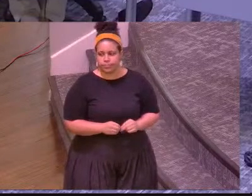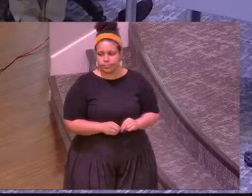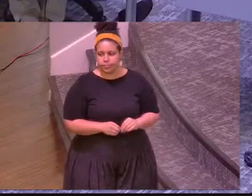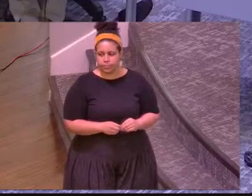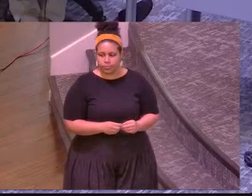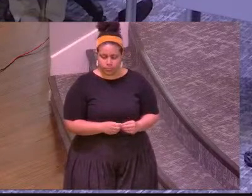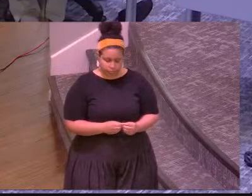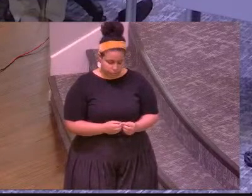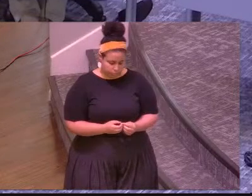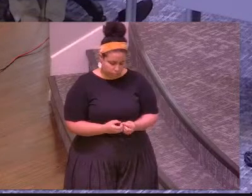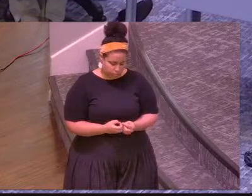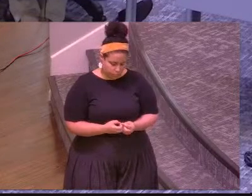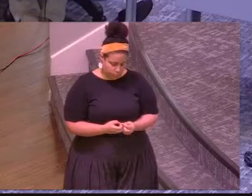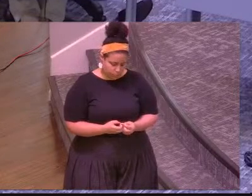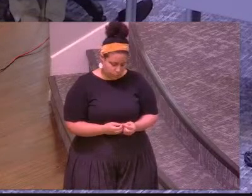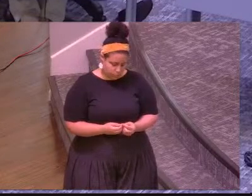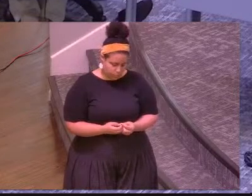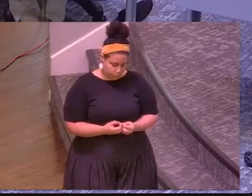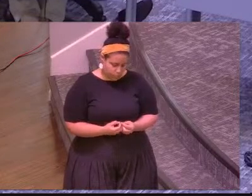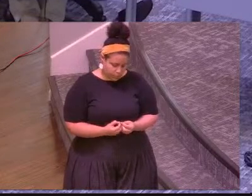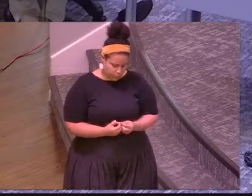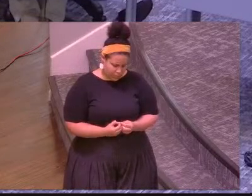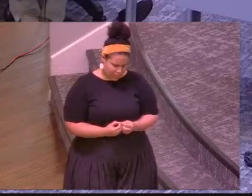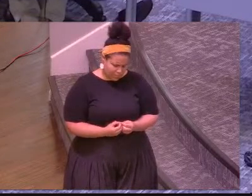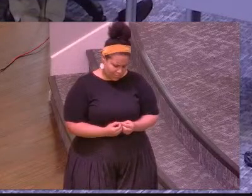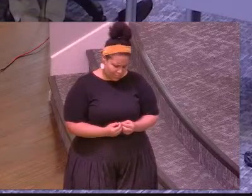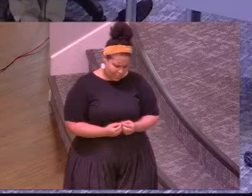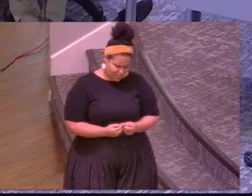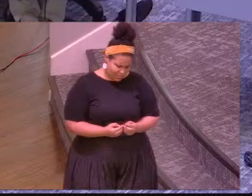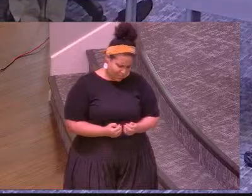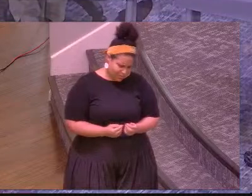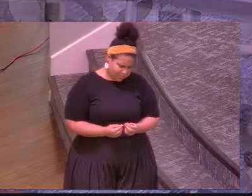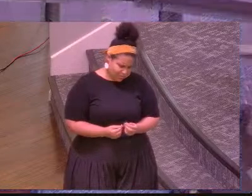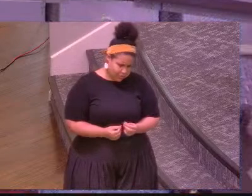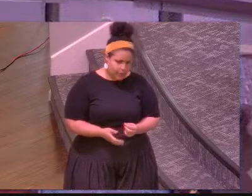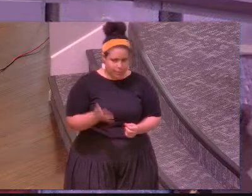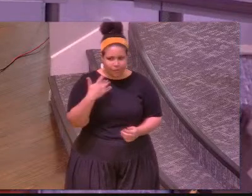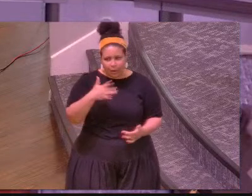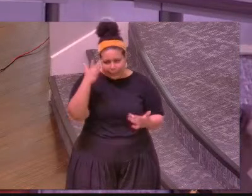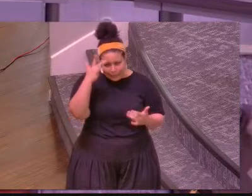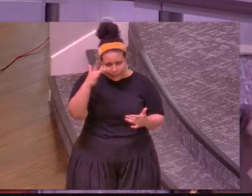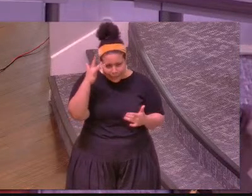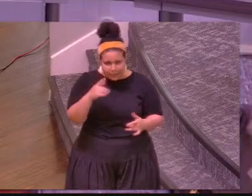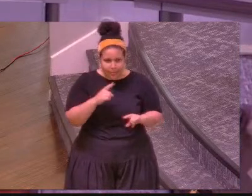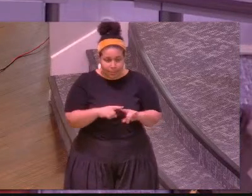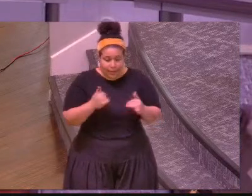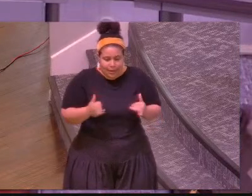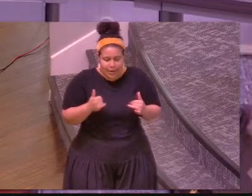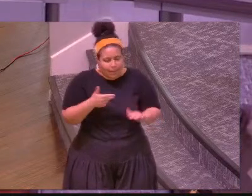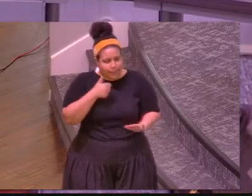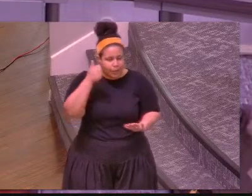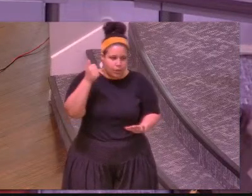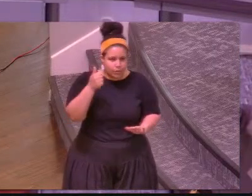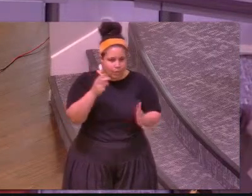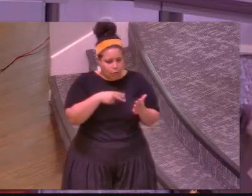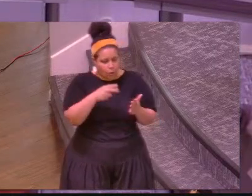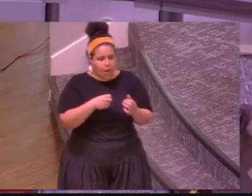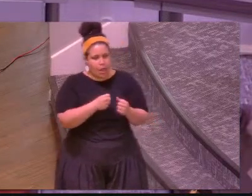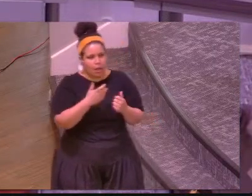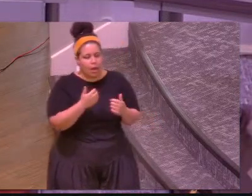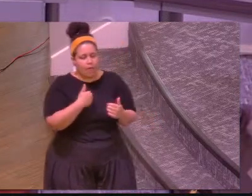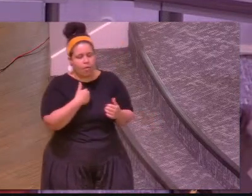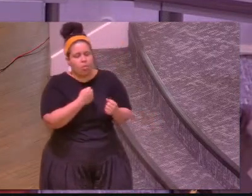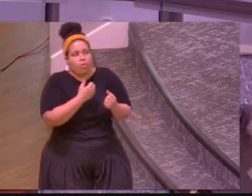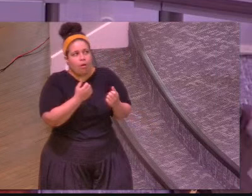Oh, yeah. Obviously, I've been under the weather for a little bit, but I'm up now, and so I read a lot of things, and I have a lot of